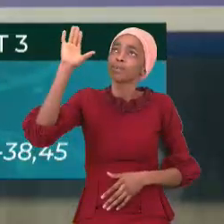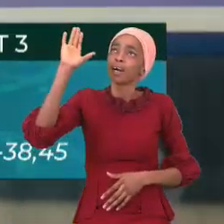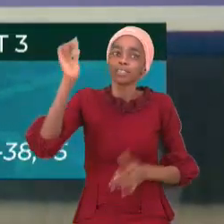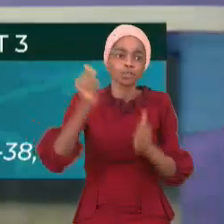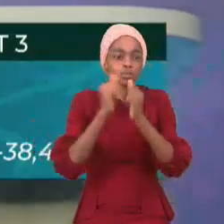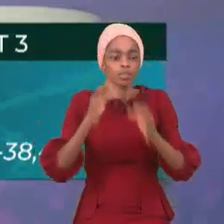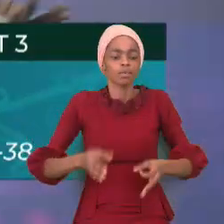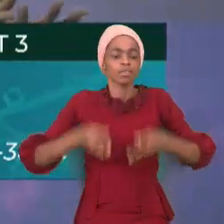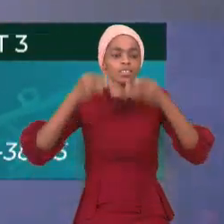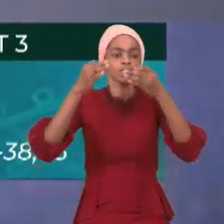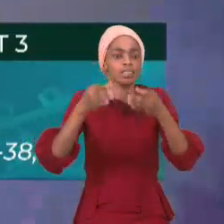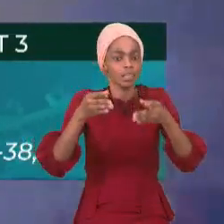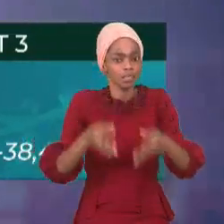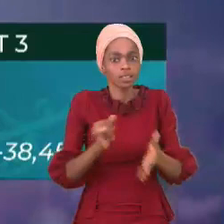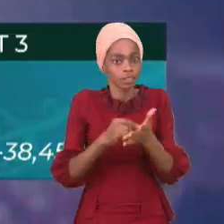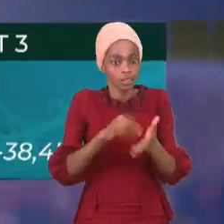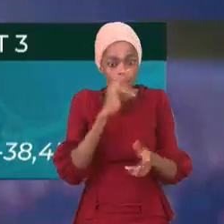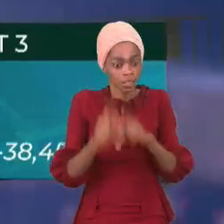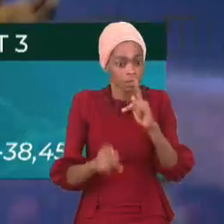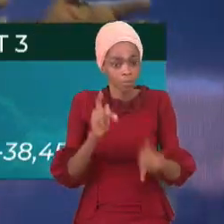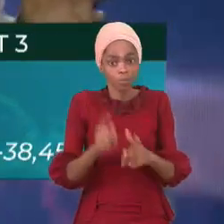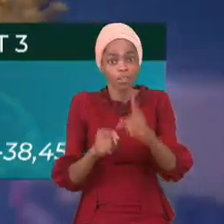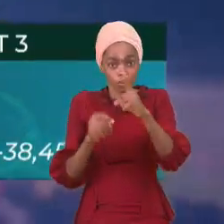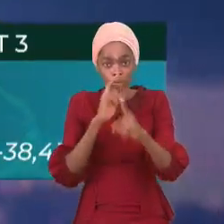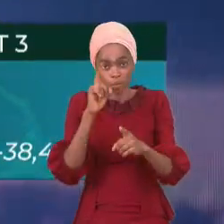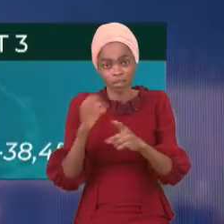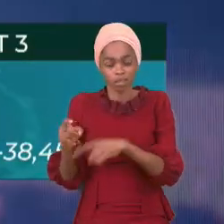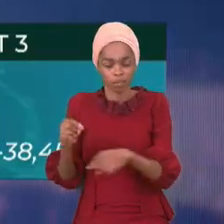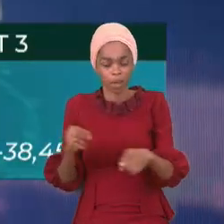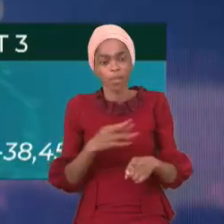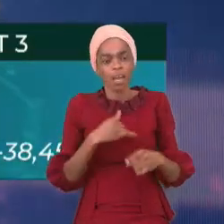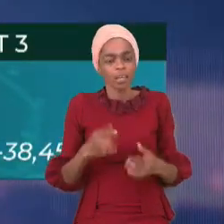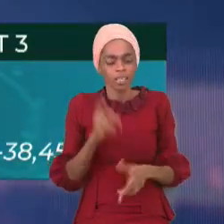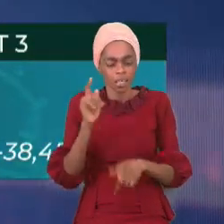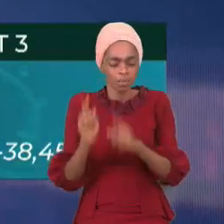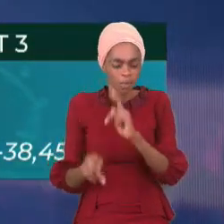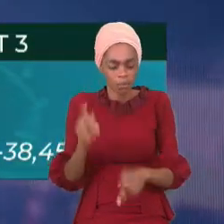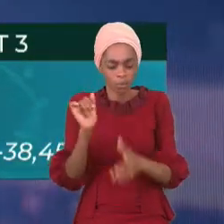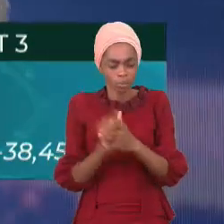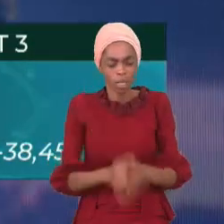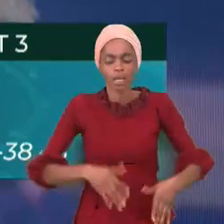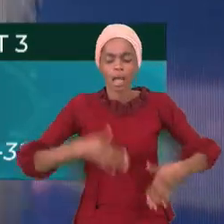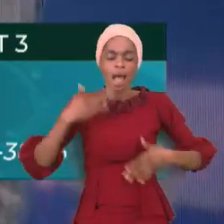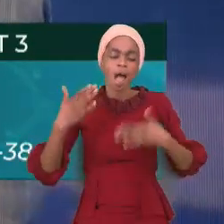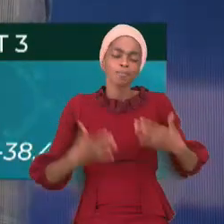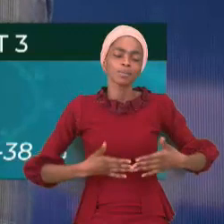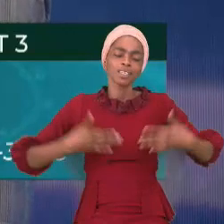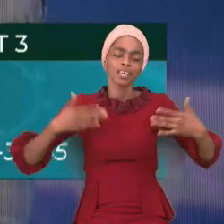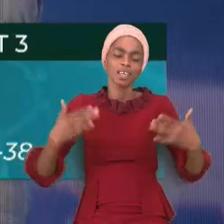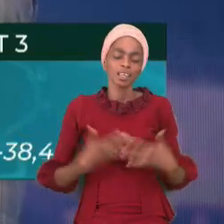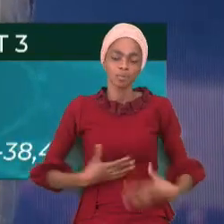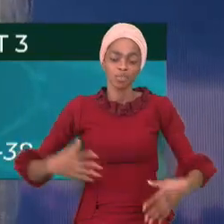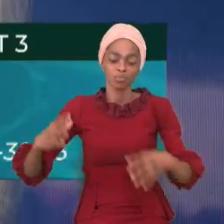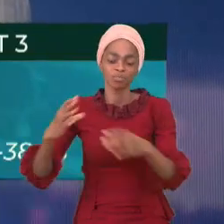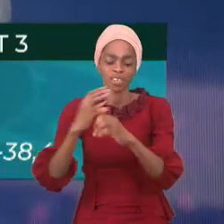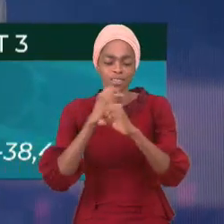delay. Those are the people, and you're one of them. The people that gladly, happily, joyfully